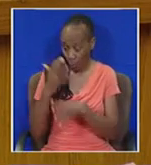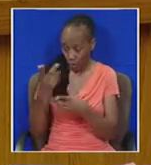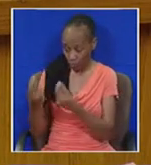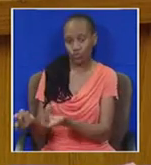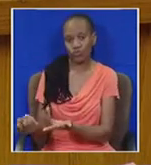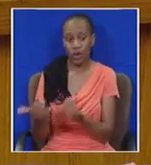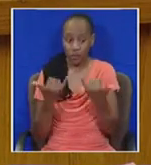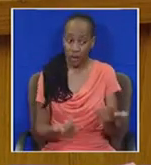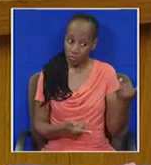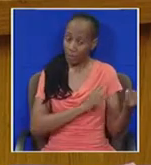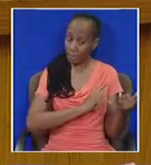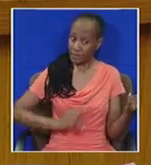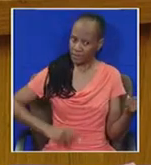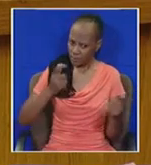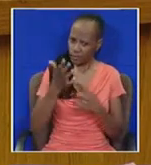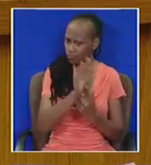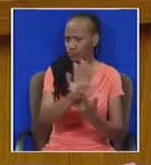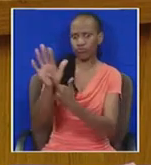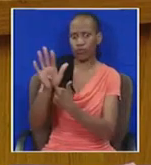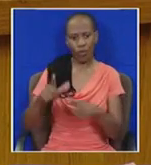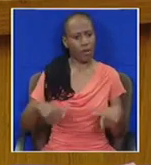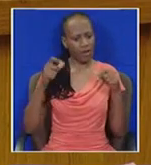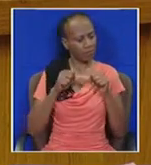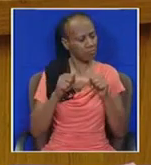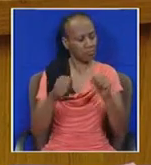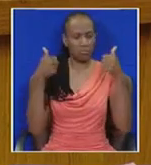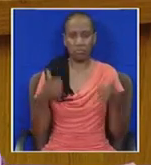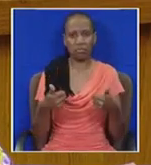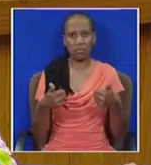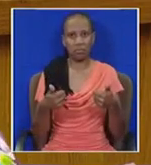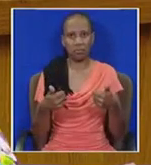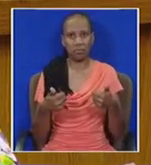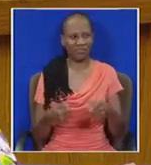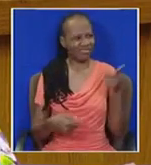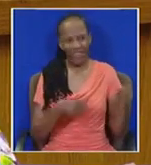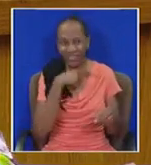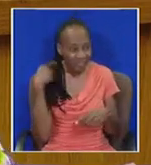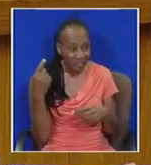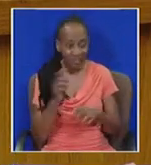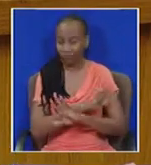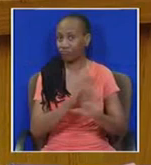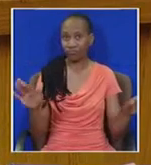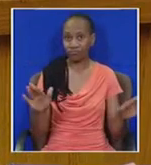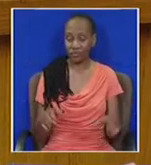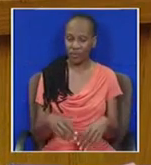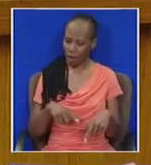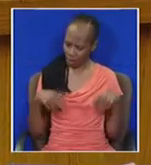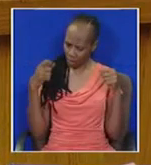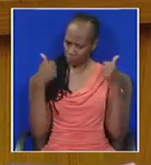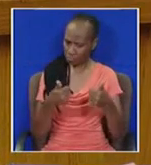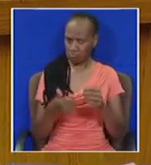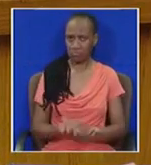to indicate he's still alive. He is not been killed. He has not been killed.